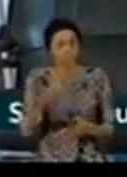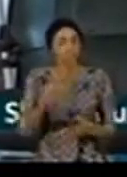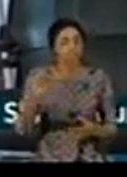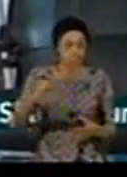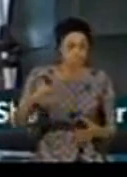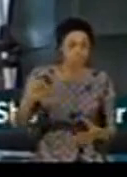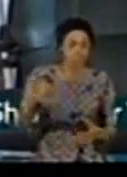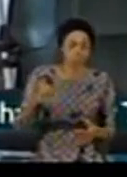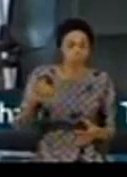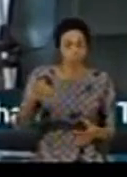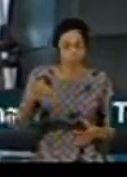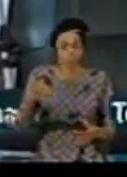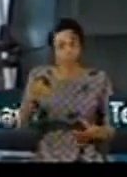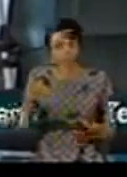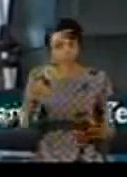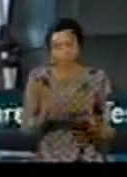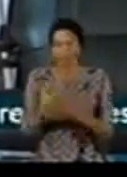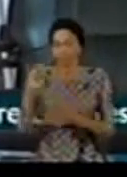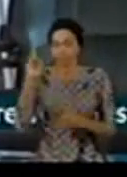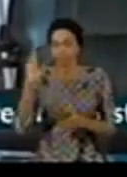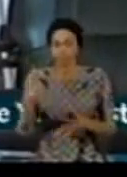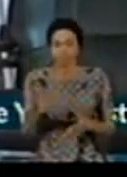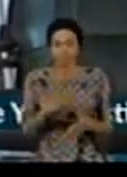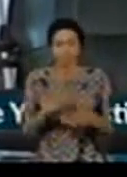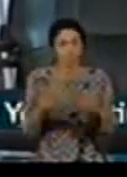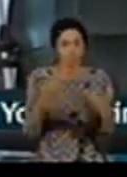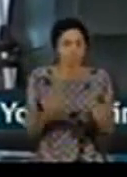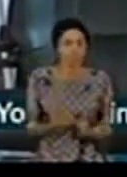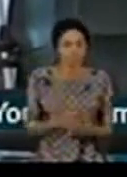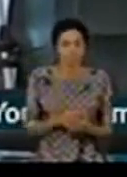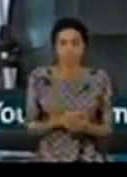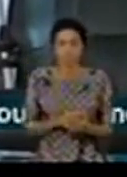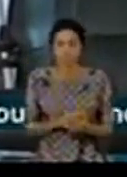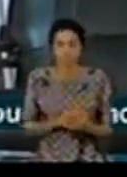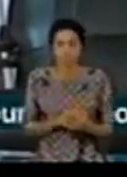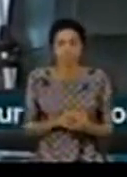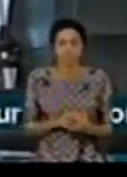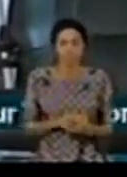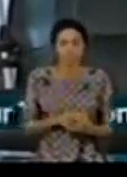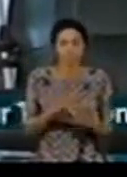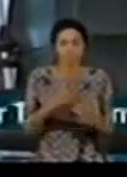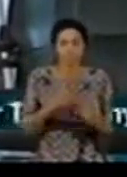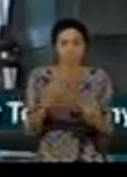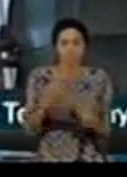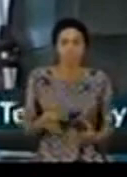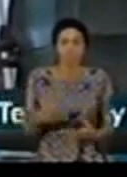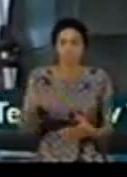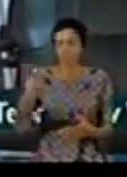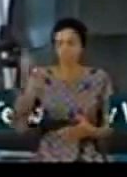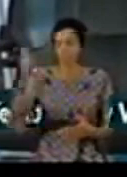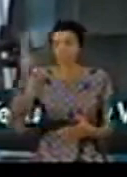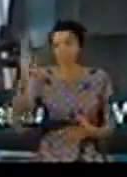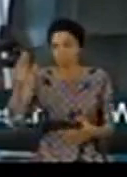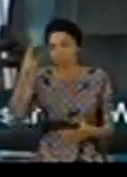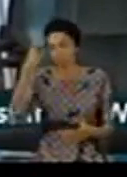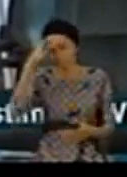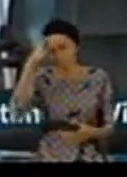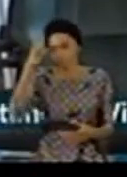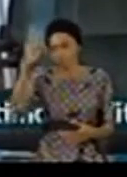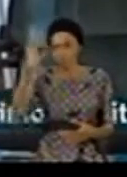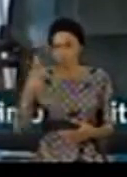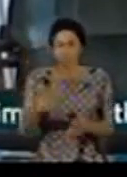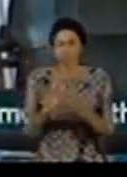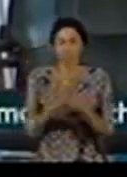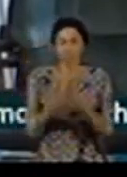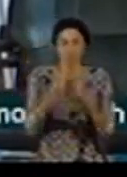said all the sickness. He is using the name of Jesus against every sickness. And that was how she received her